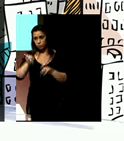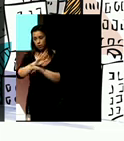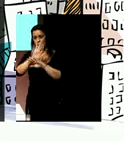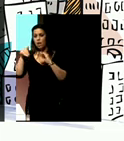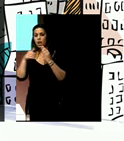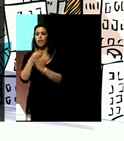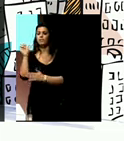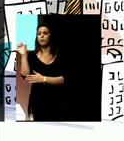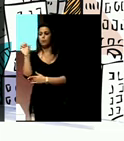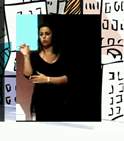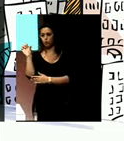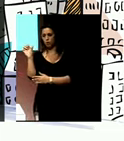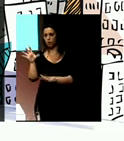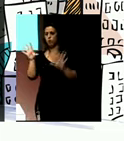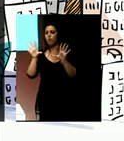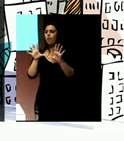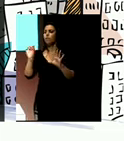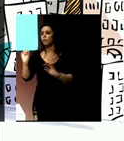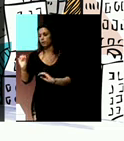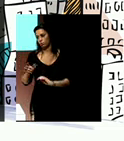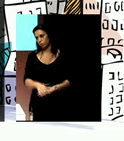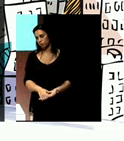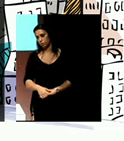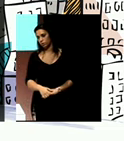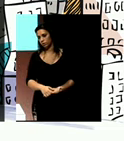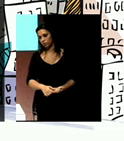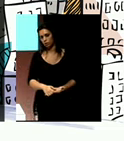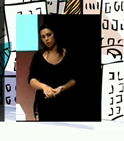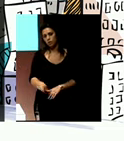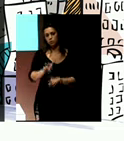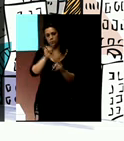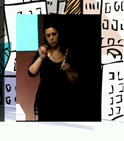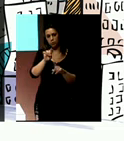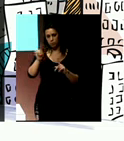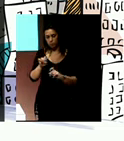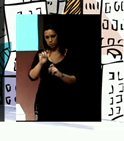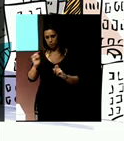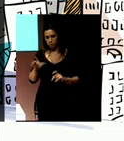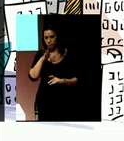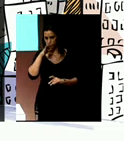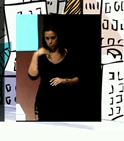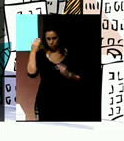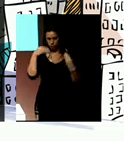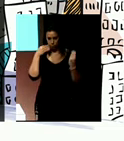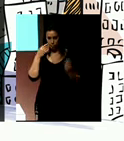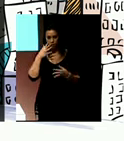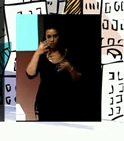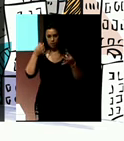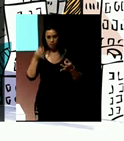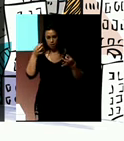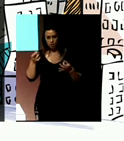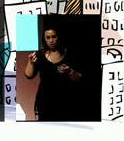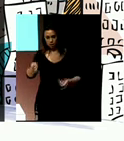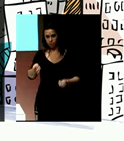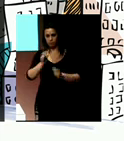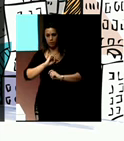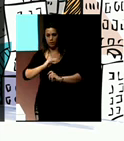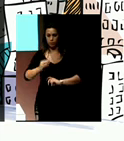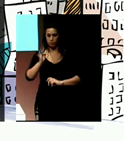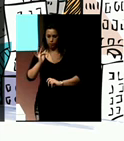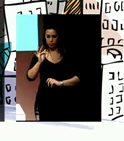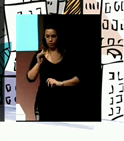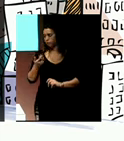I think we can use at least 10 minutes for some questions because it's the most